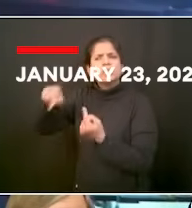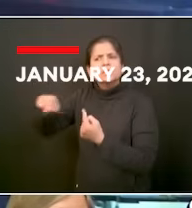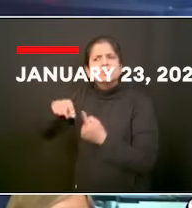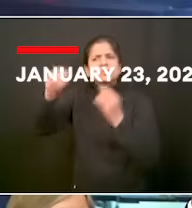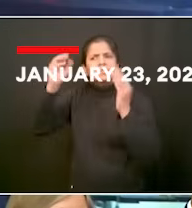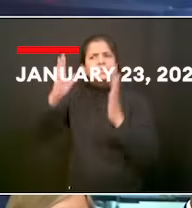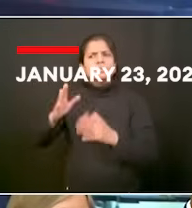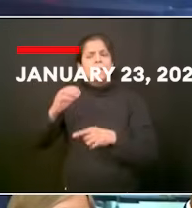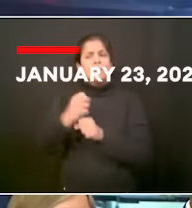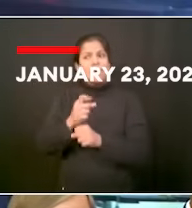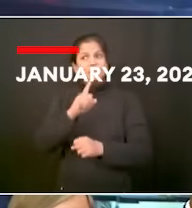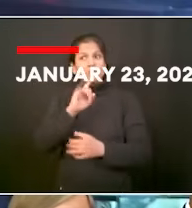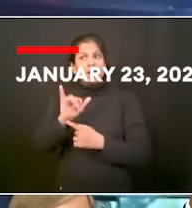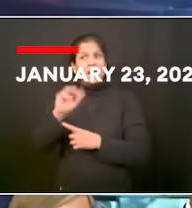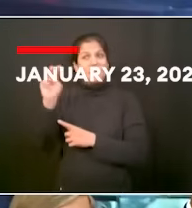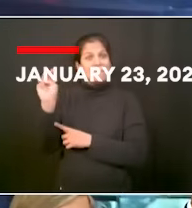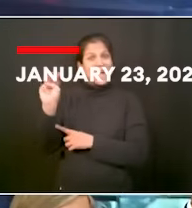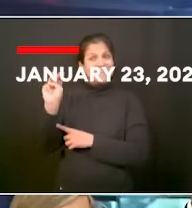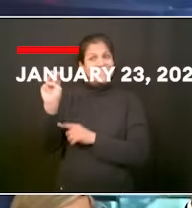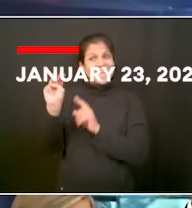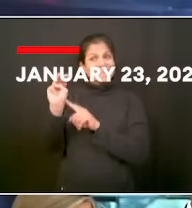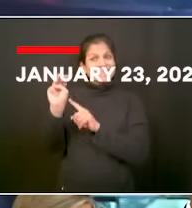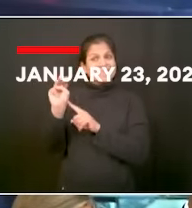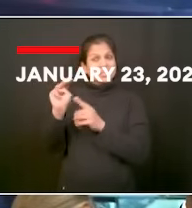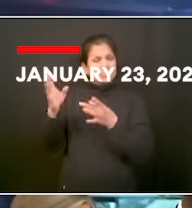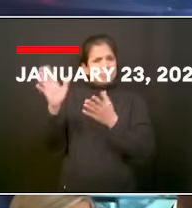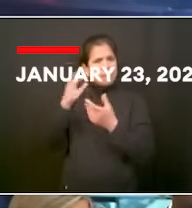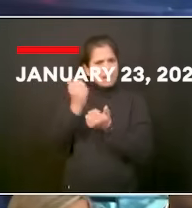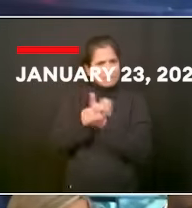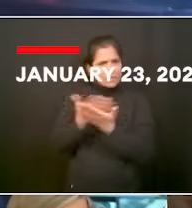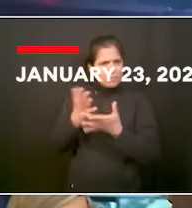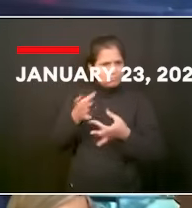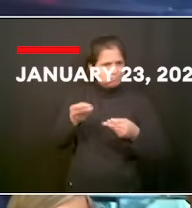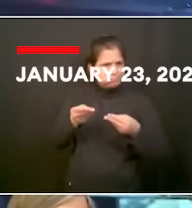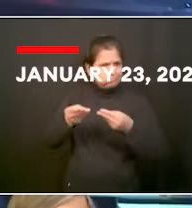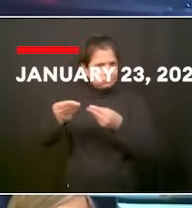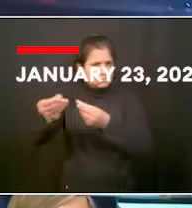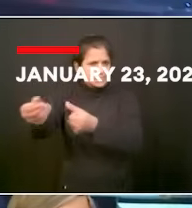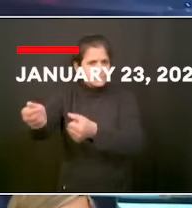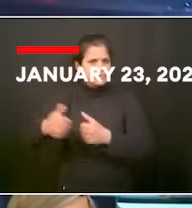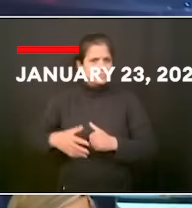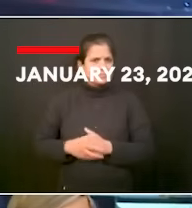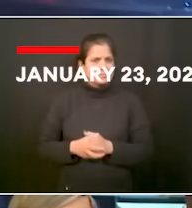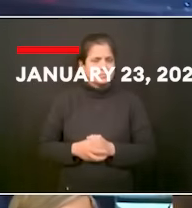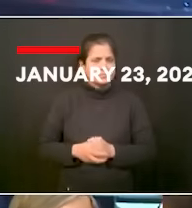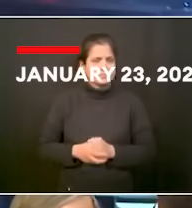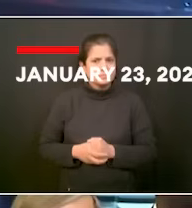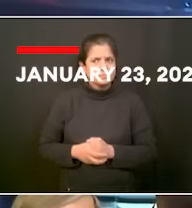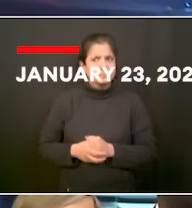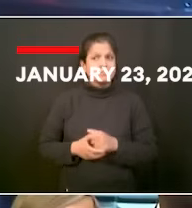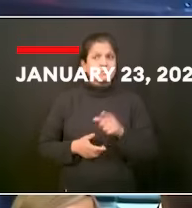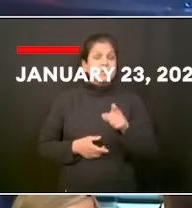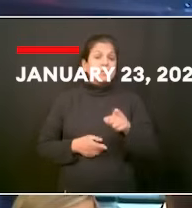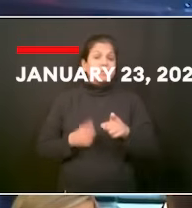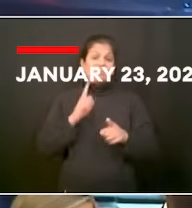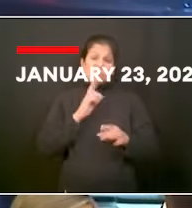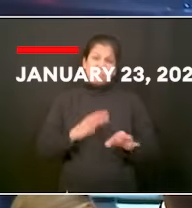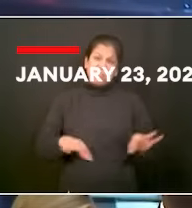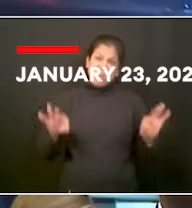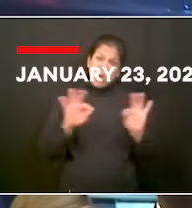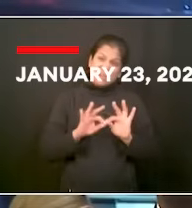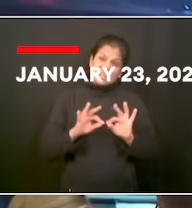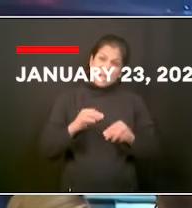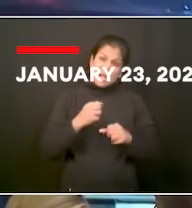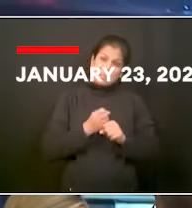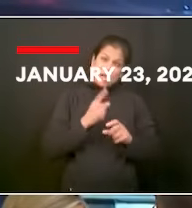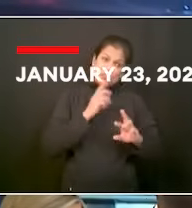successful remote school day? I think the first thing is preparing in advance. And I think one of the issues that many